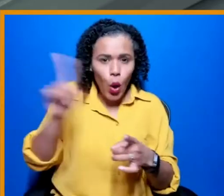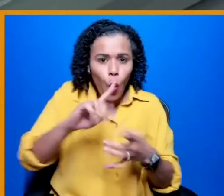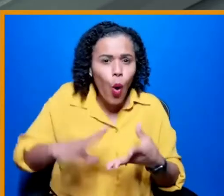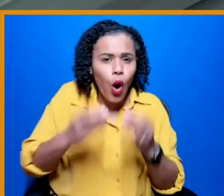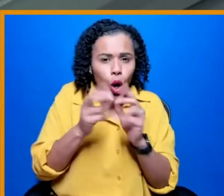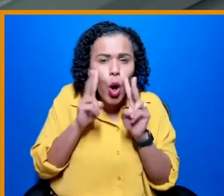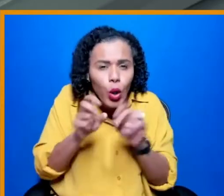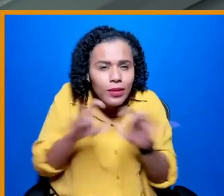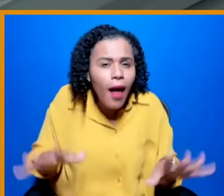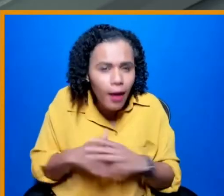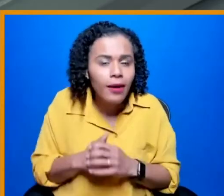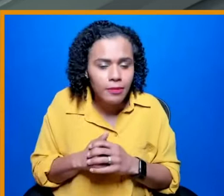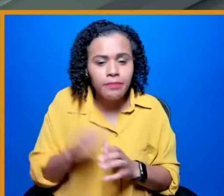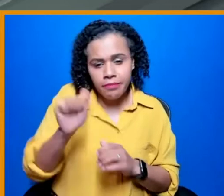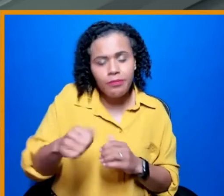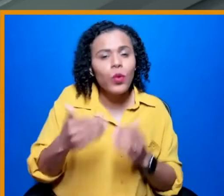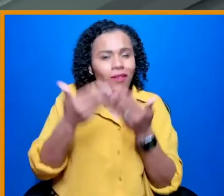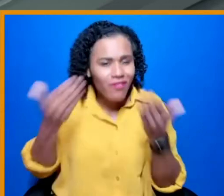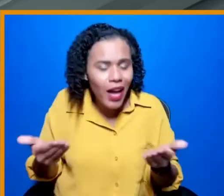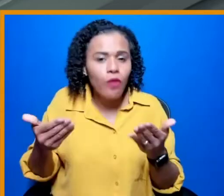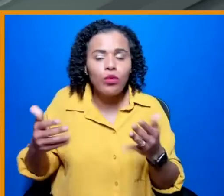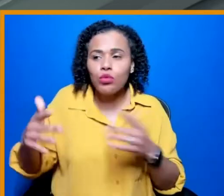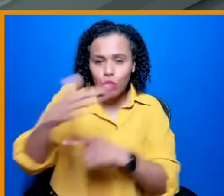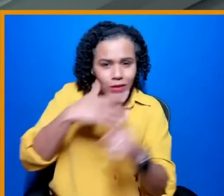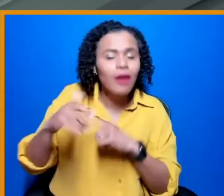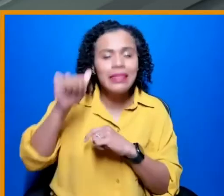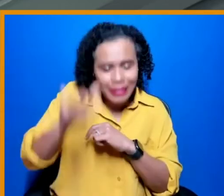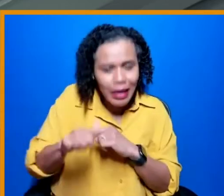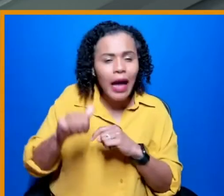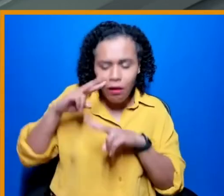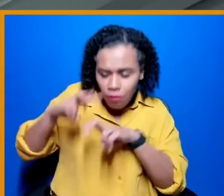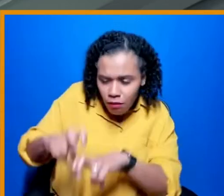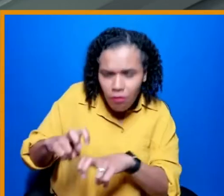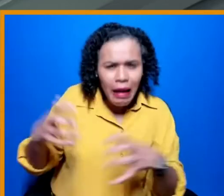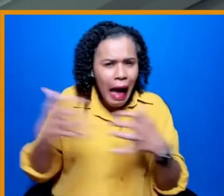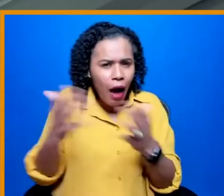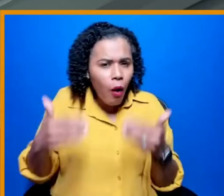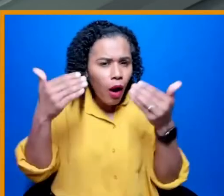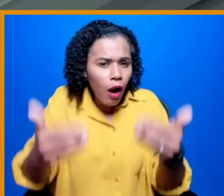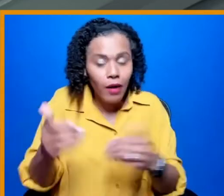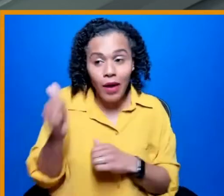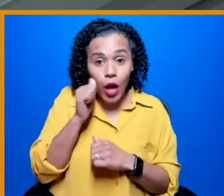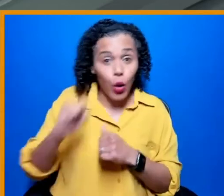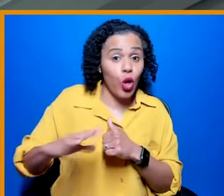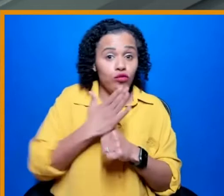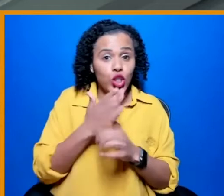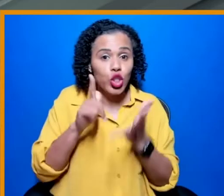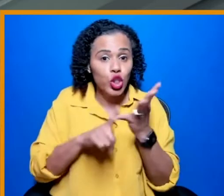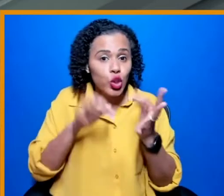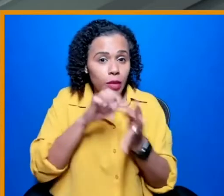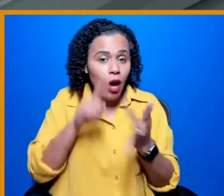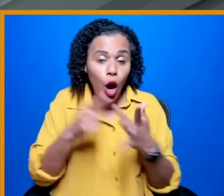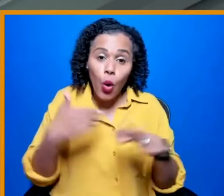looking at how that could be brought forward and how it should be implemented. I know that a number of the people who were on that original UBI working group are